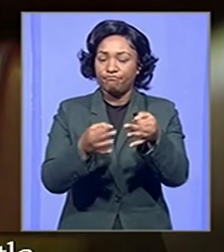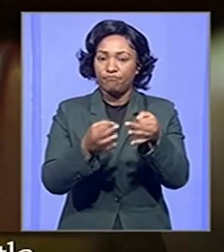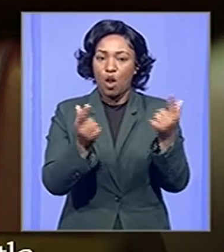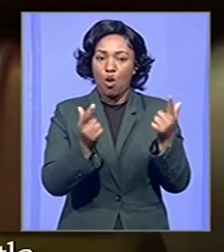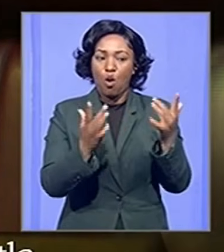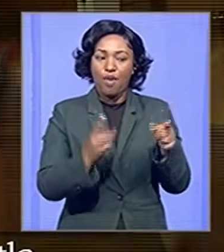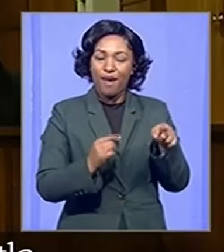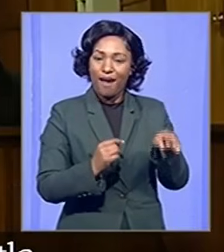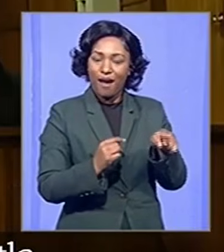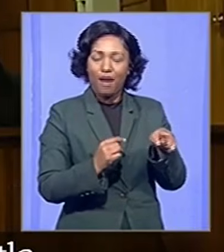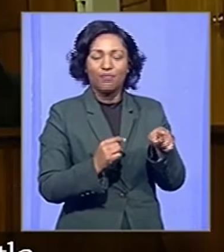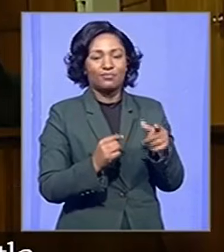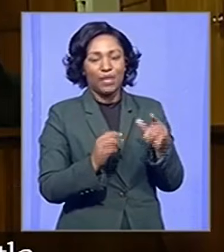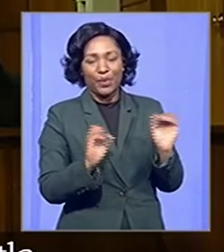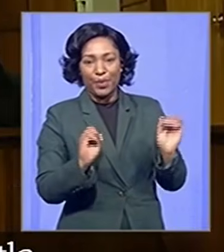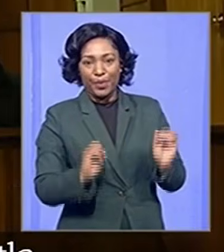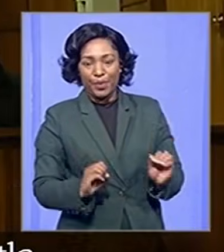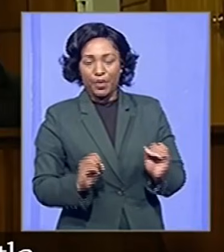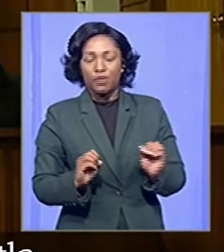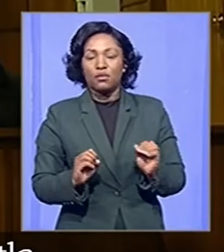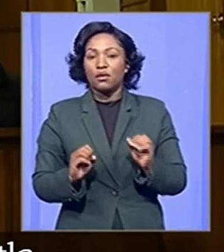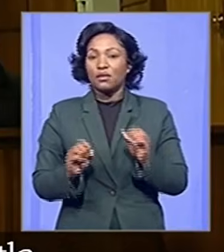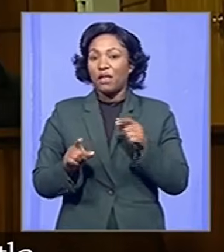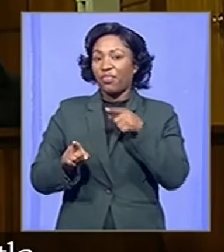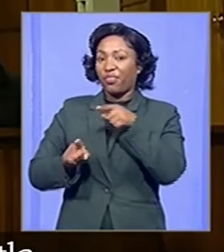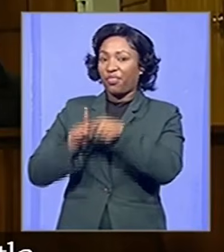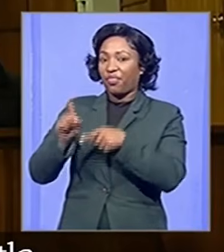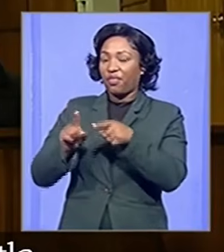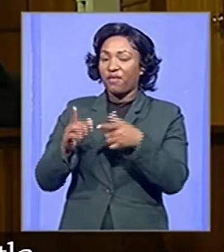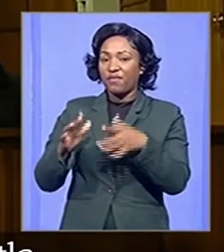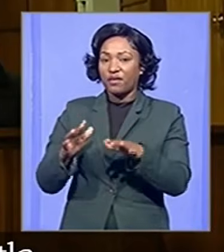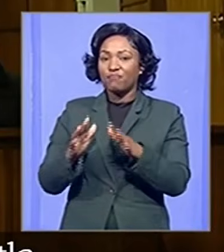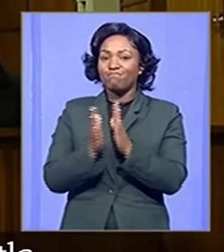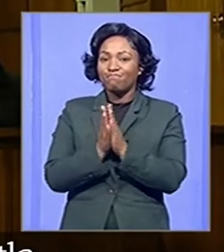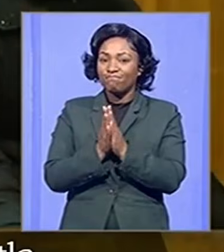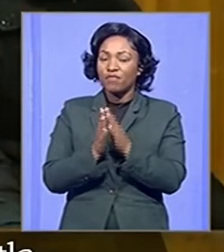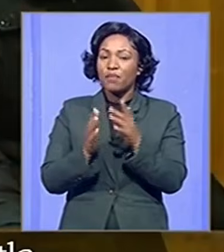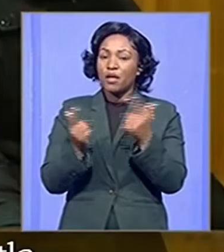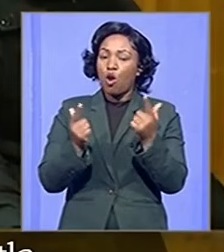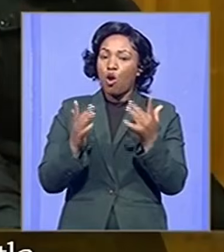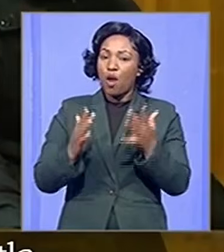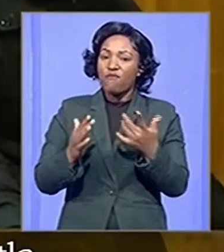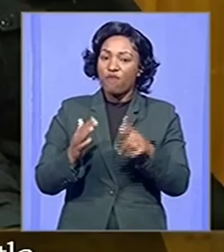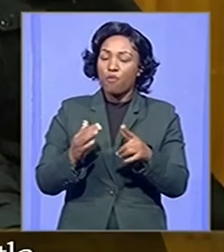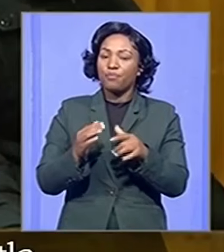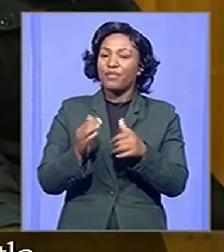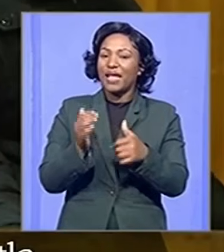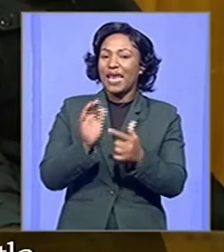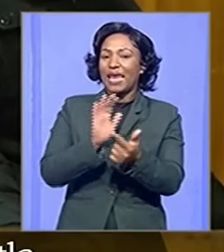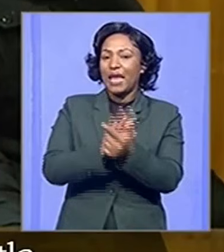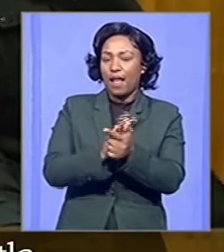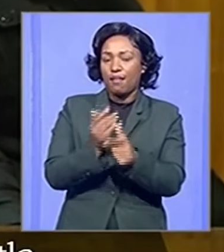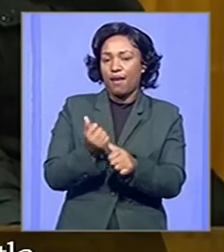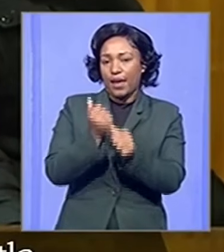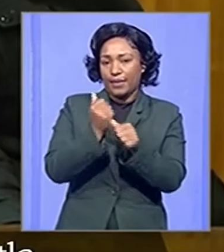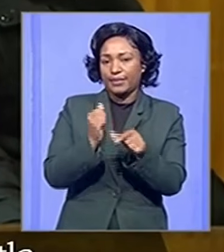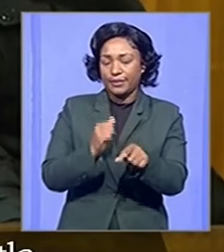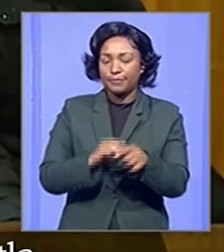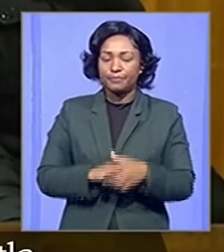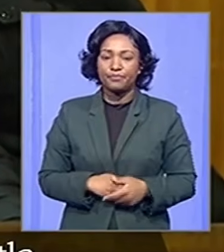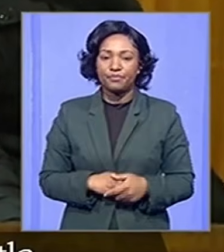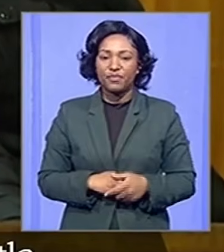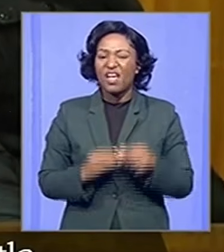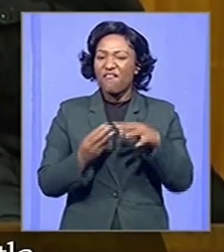ne le sa fumanehi ha moqosuwa le yena a kentse kopo ya ho fumana maqwetha a mmuso. Lelapa le re ha le thabiswe